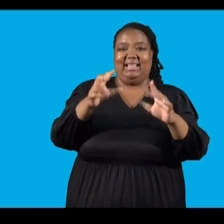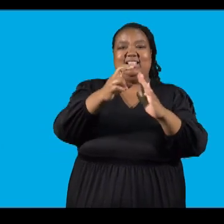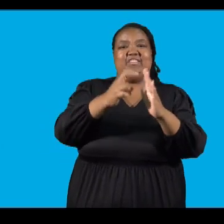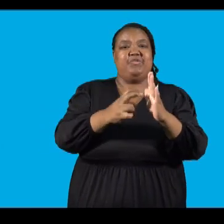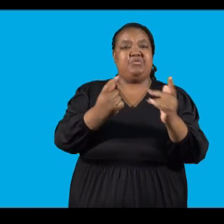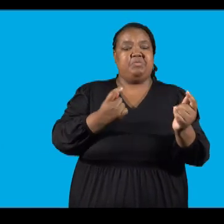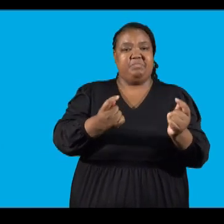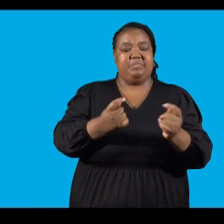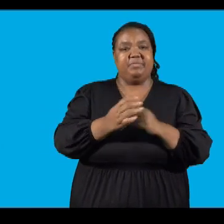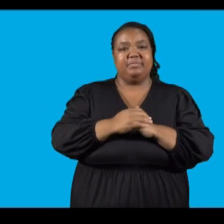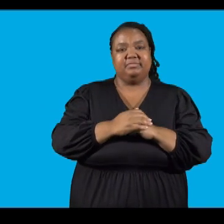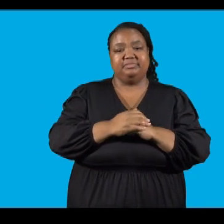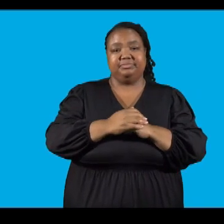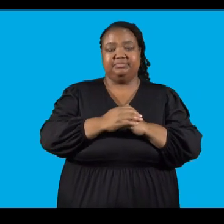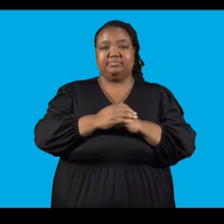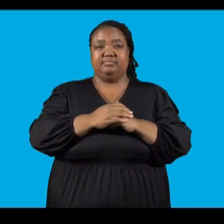and regulations.